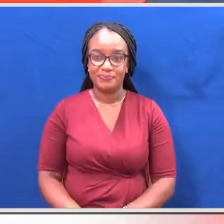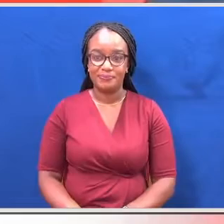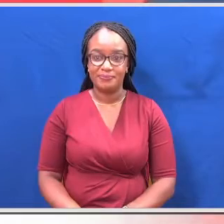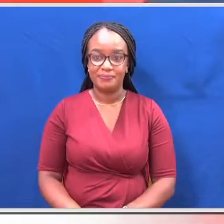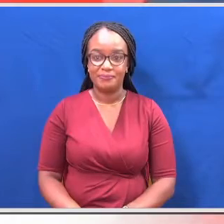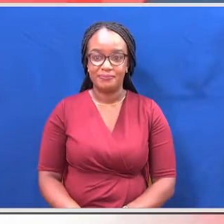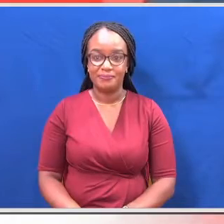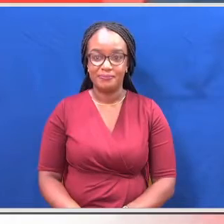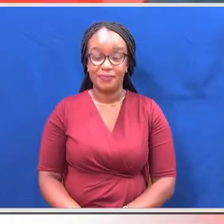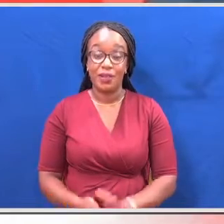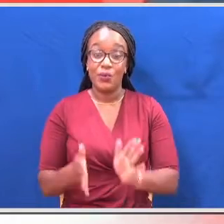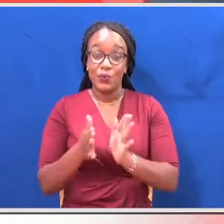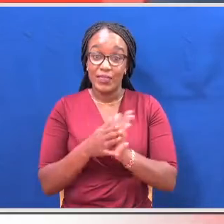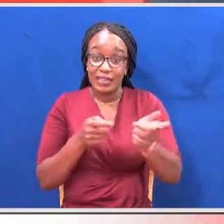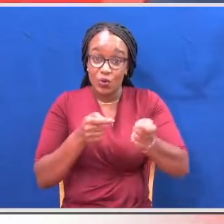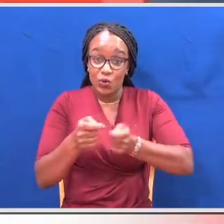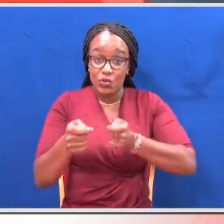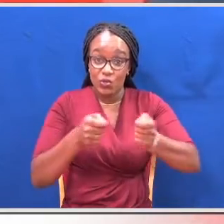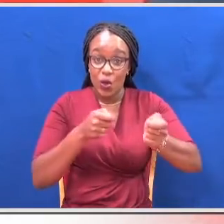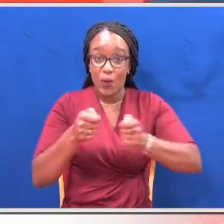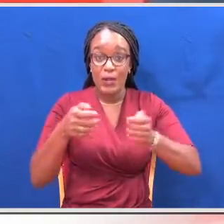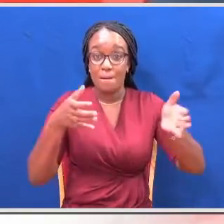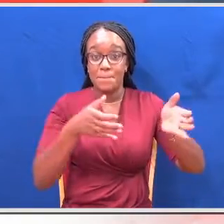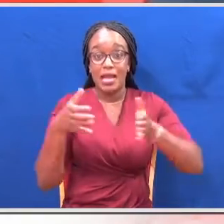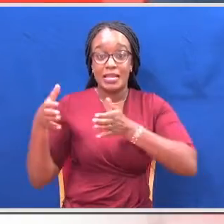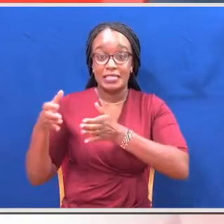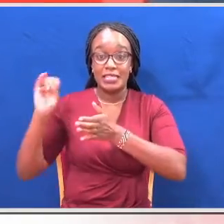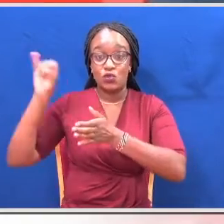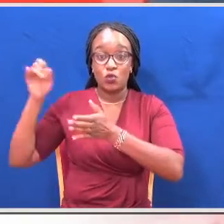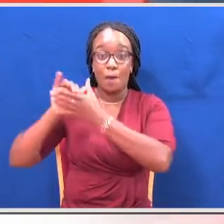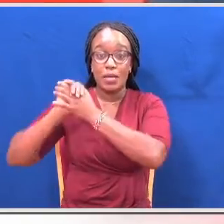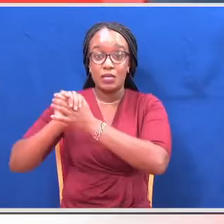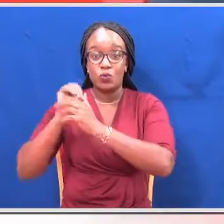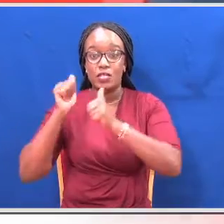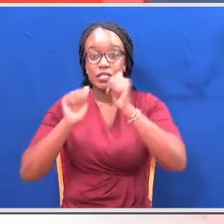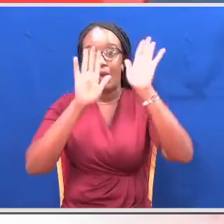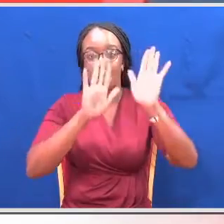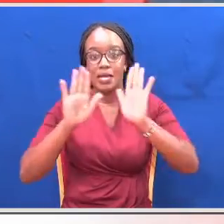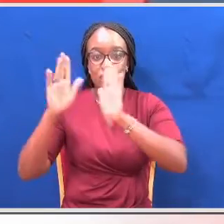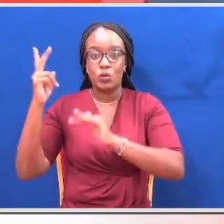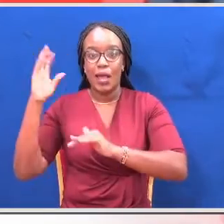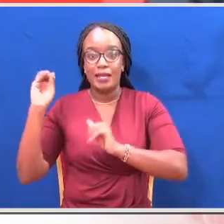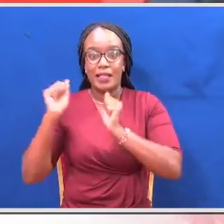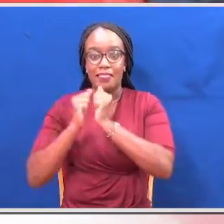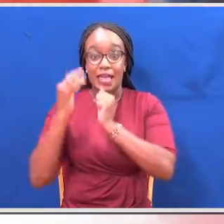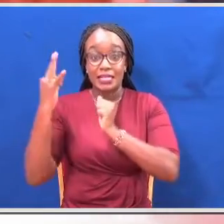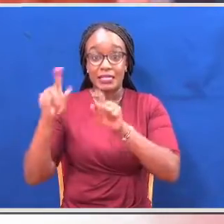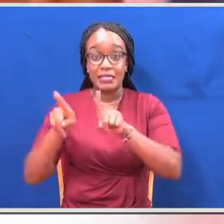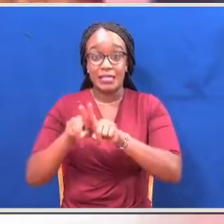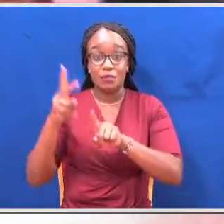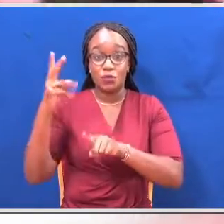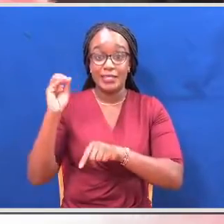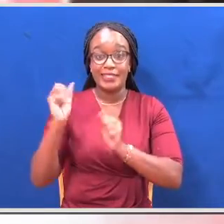When the ruling Jubilee party was campaigning for the 2013 and 2017 presidential elections, Ruto was President